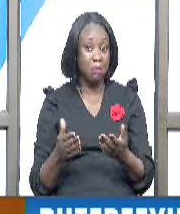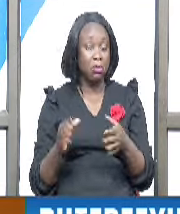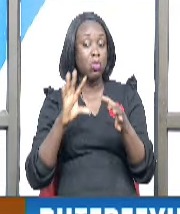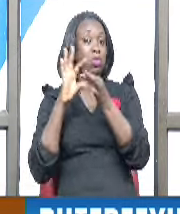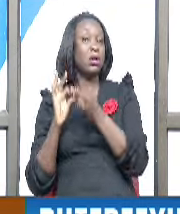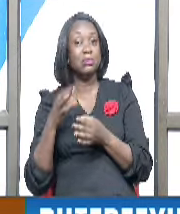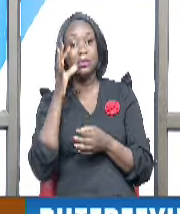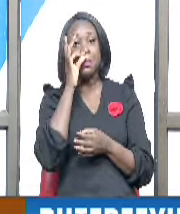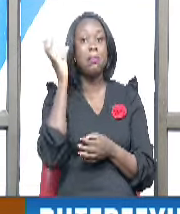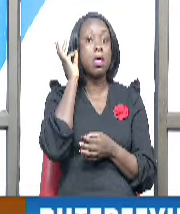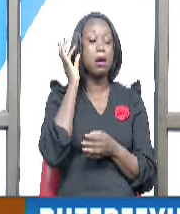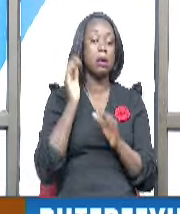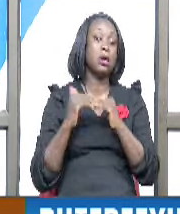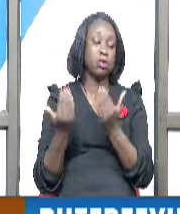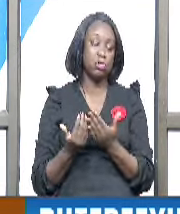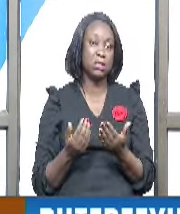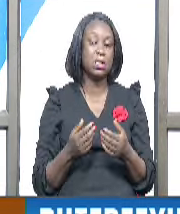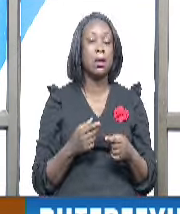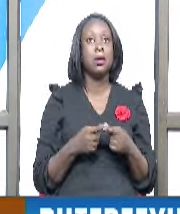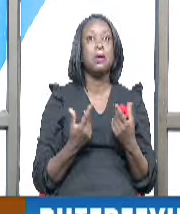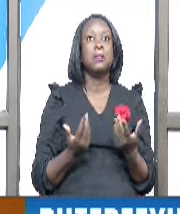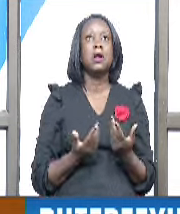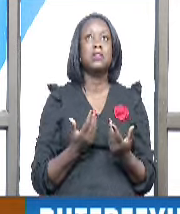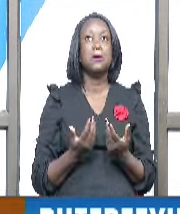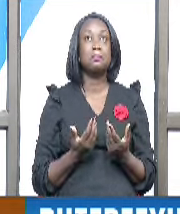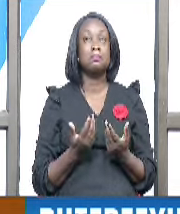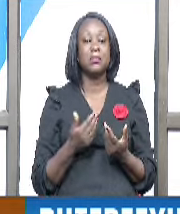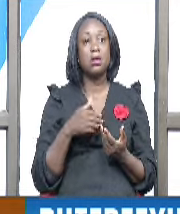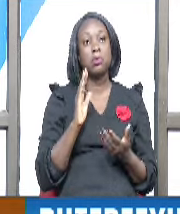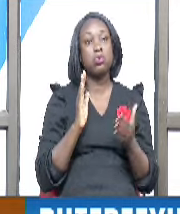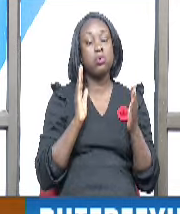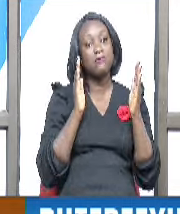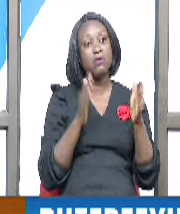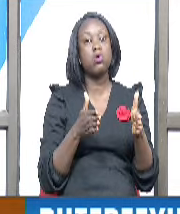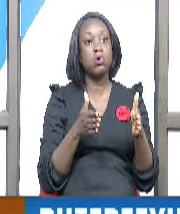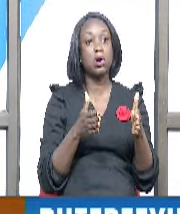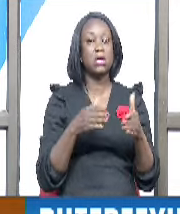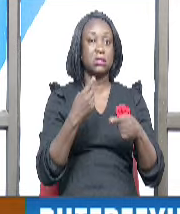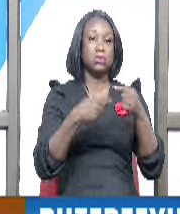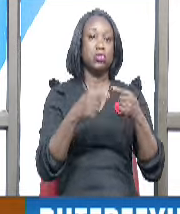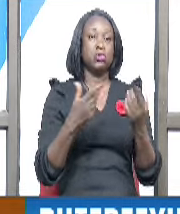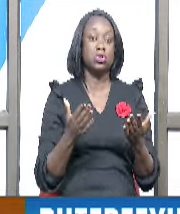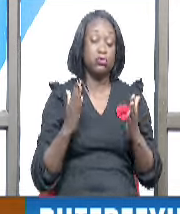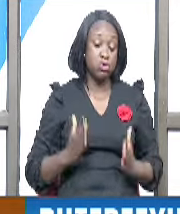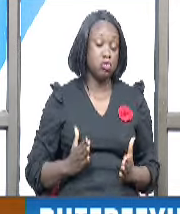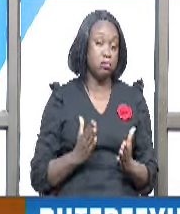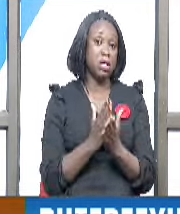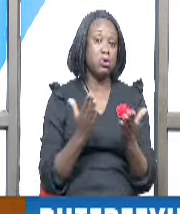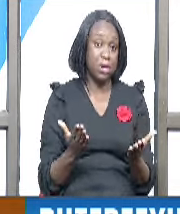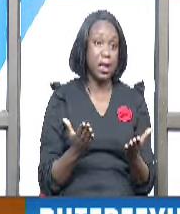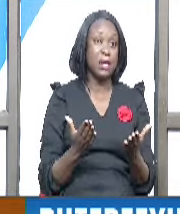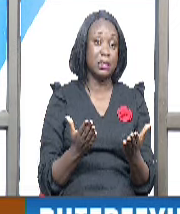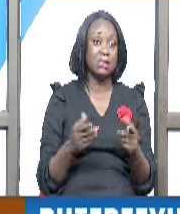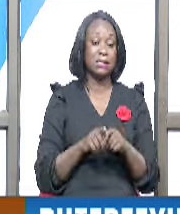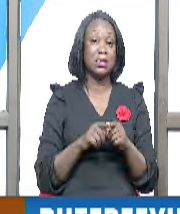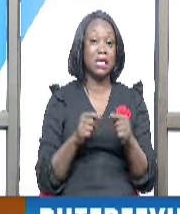community. So I think you will find that our focus will continue to be on human rights and